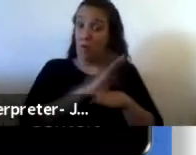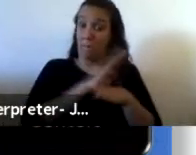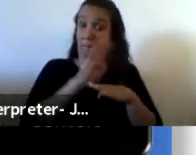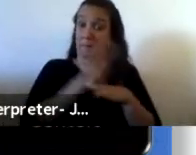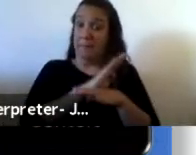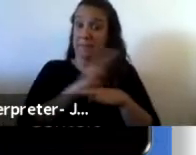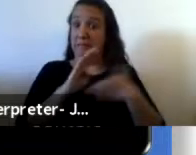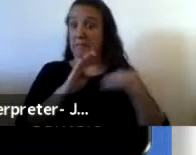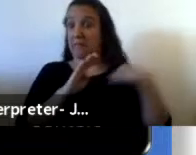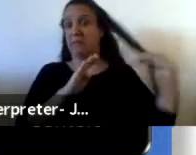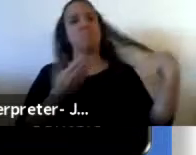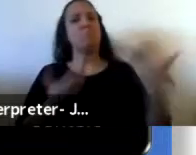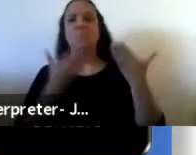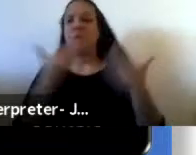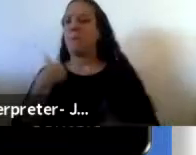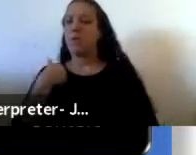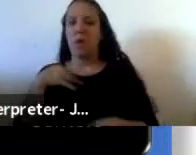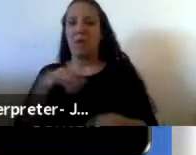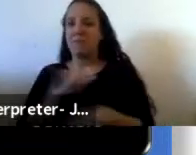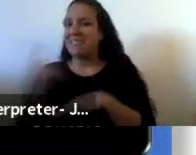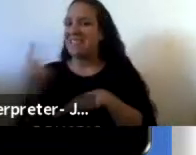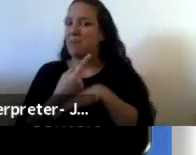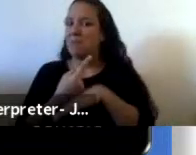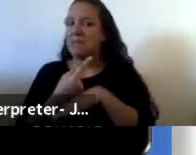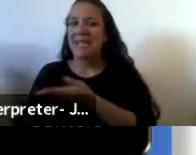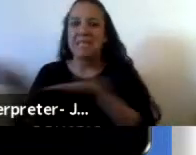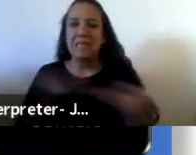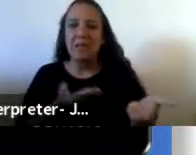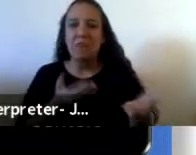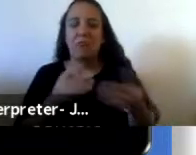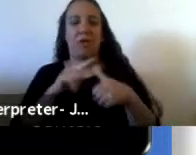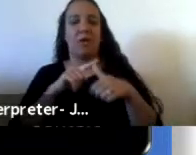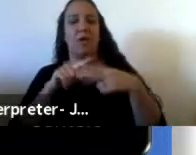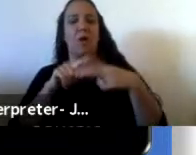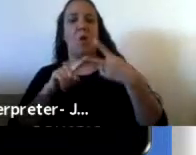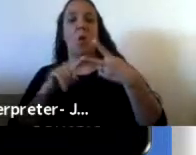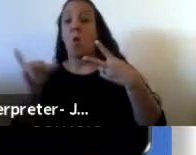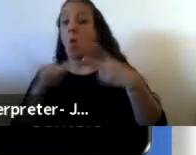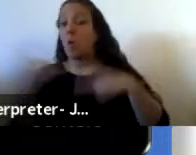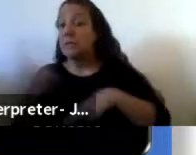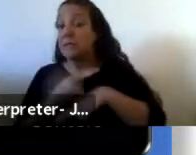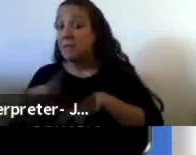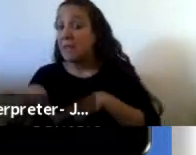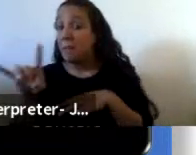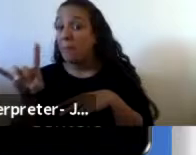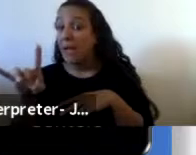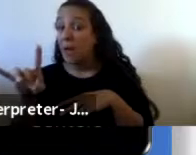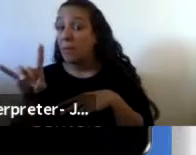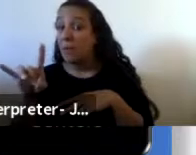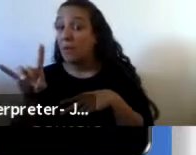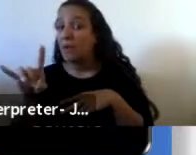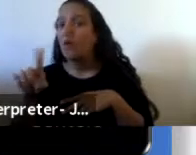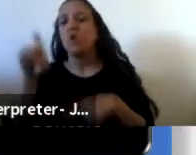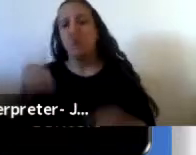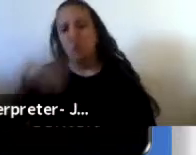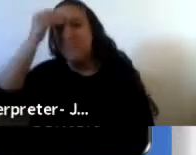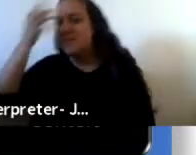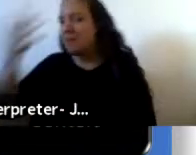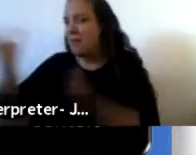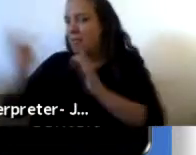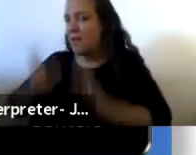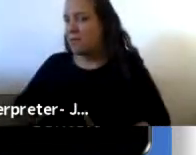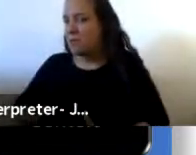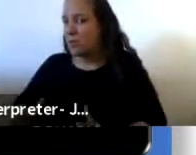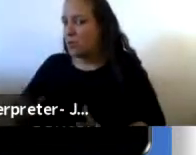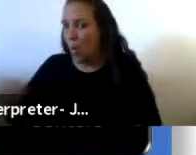and you may have same day delivery or same day pickup for items that you may have at the store, but you have to let your customers know